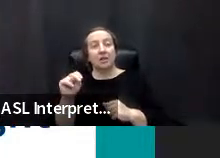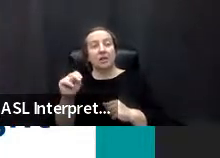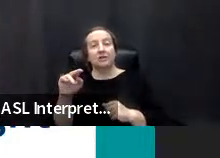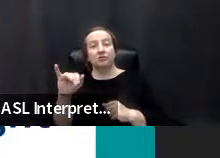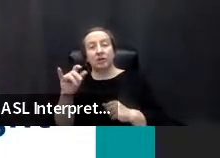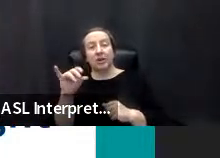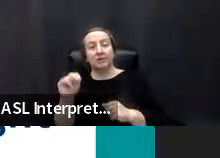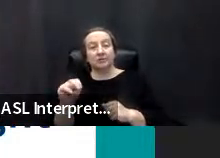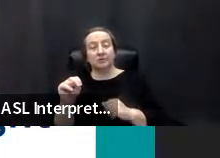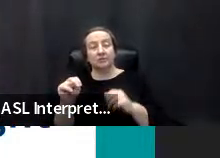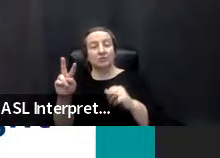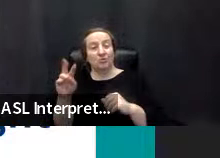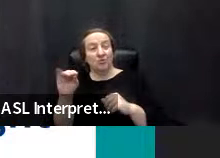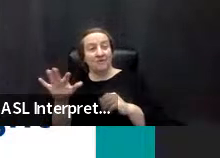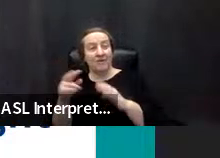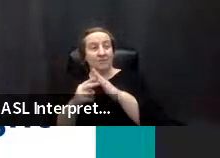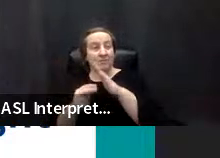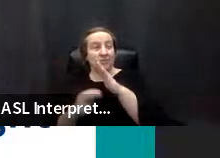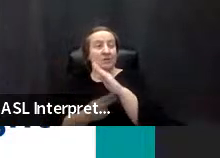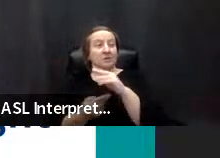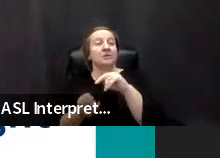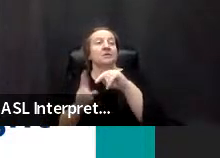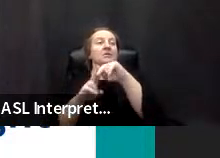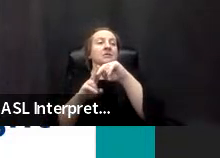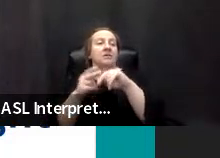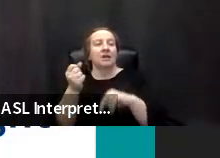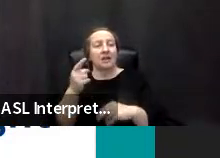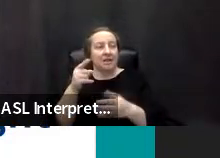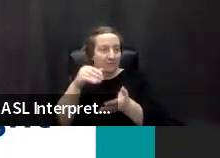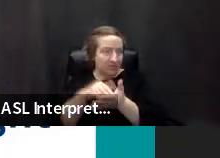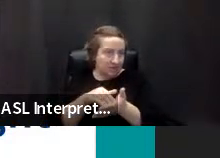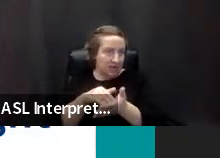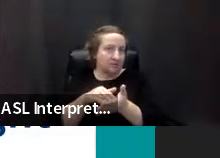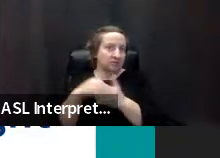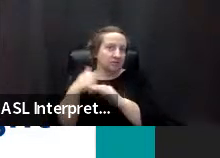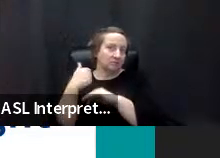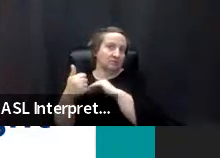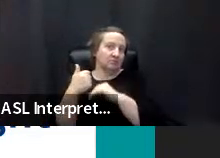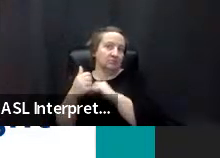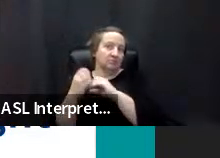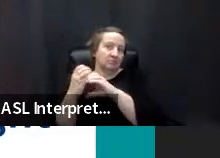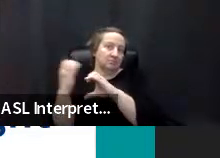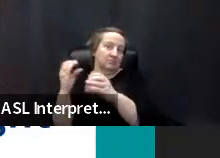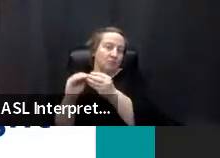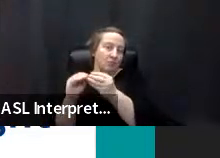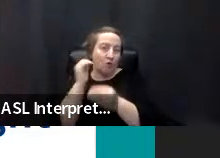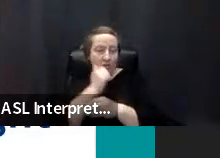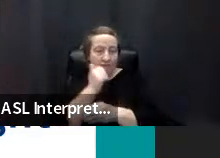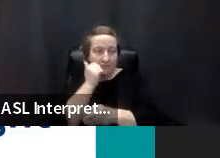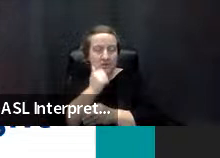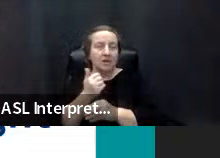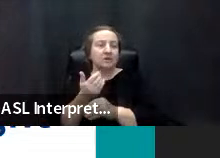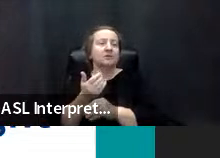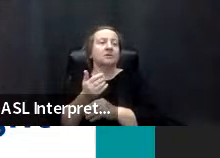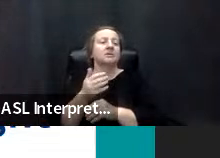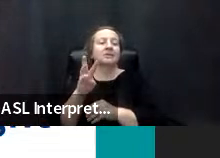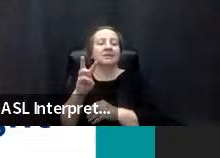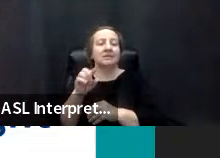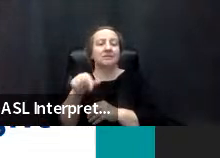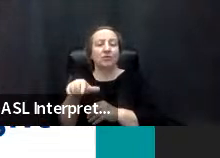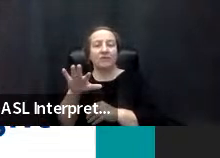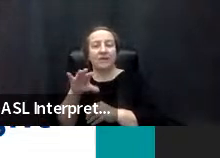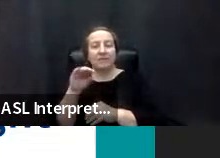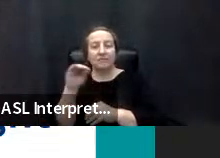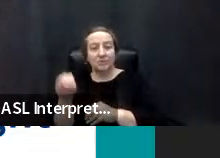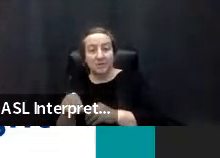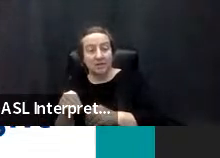increase in freight trips to about 11,000, a little over 11,000 trips per day. It's increased from about 6.5% of the